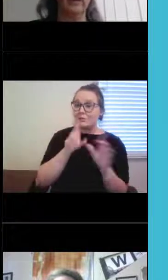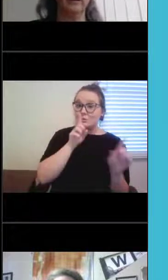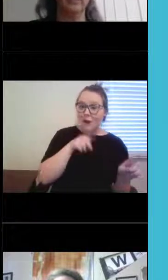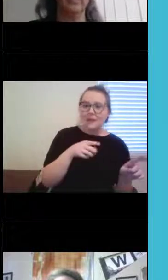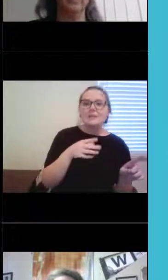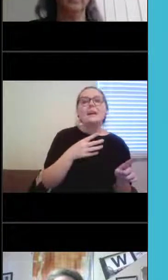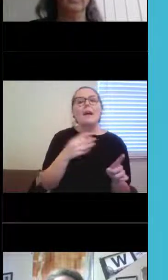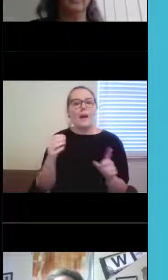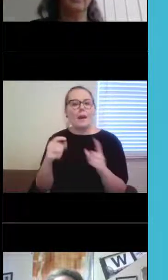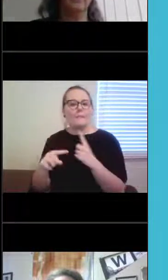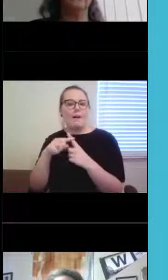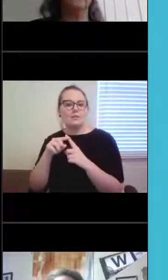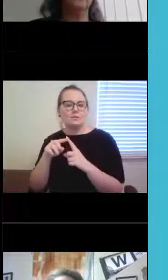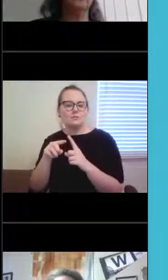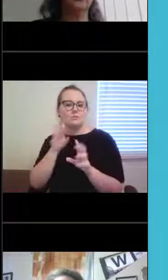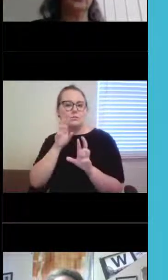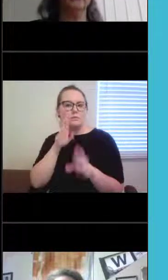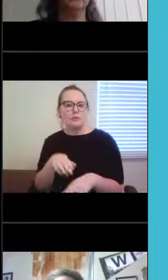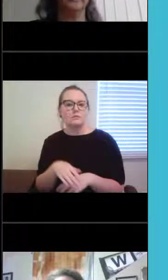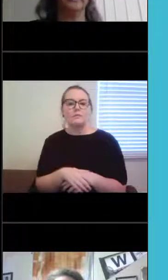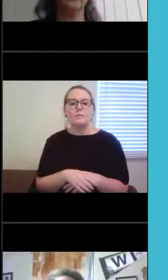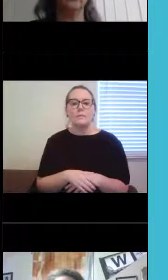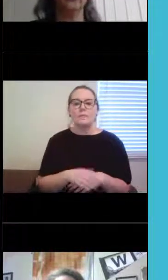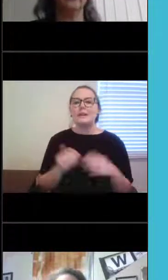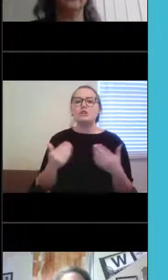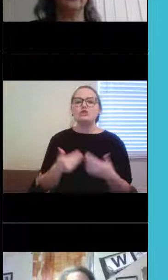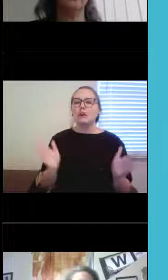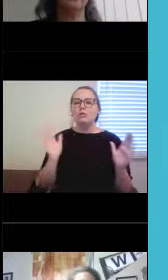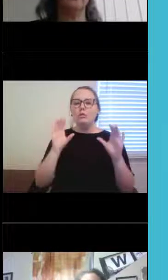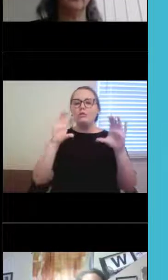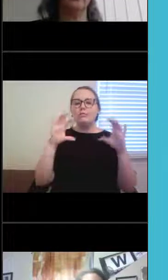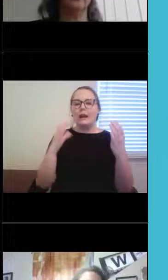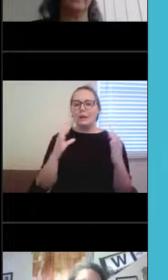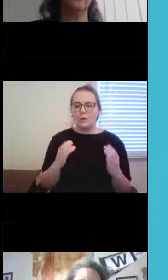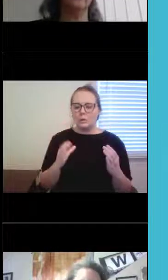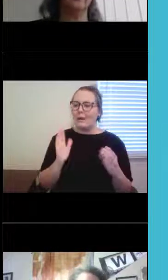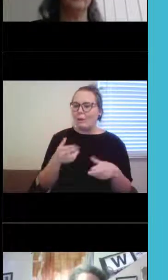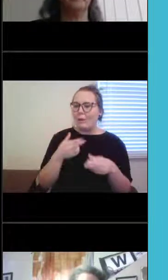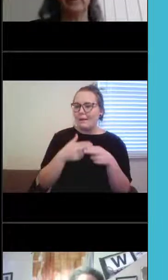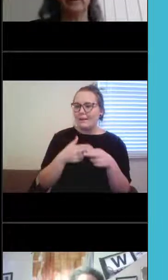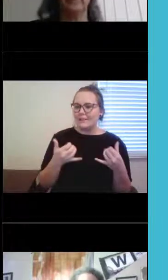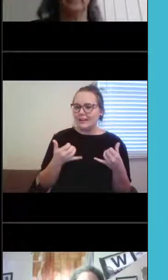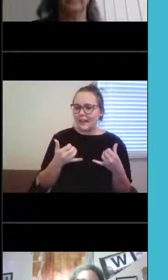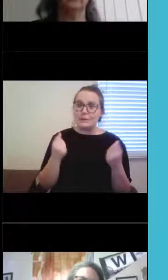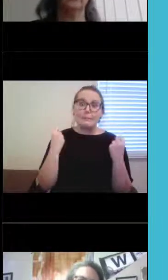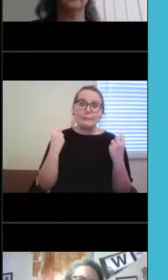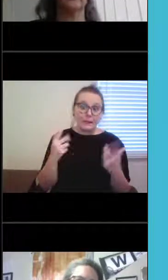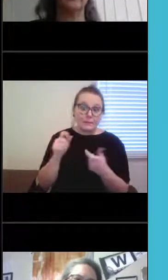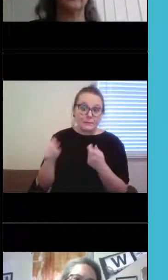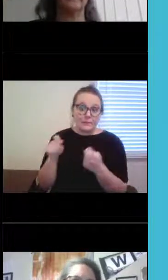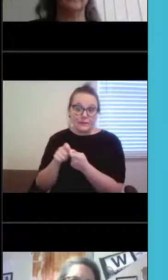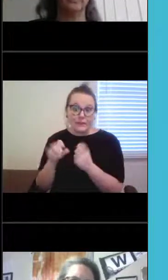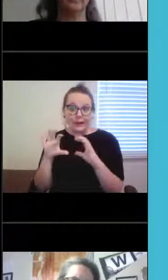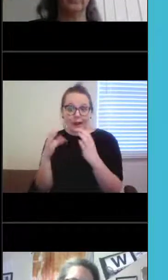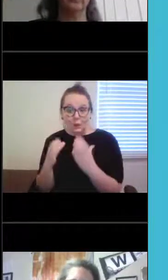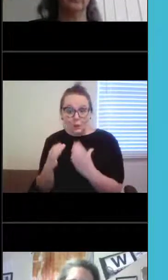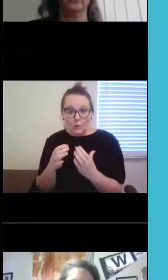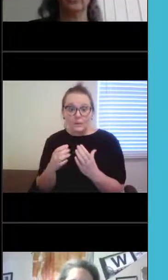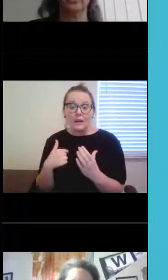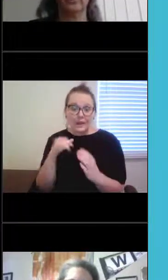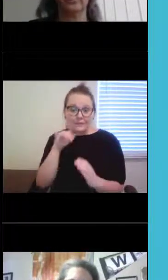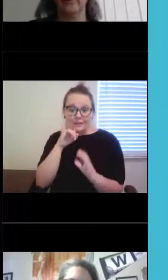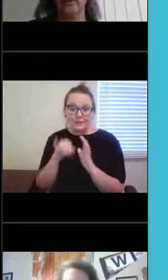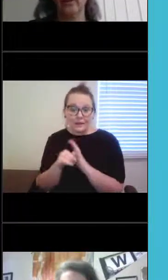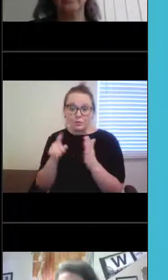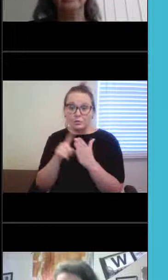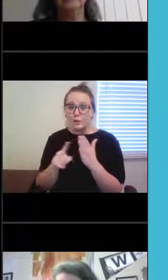positive responses. And for some general categories, I'm just going to mention now, and there are many specific categories of these I've identified in